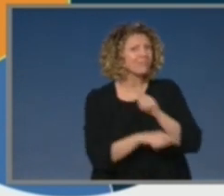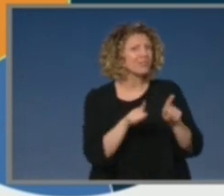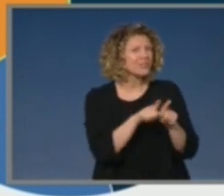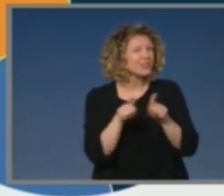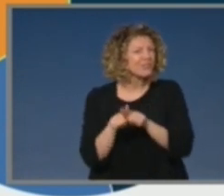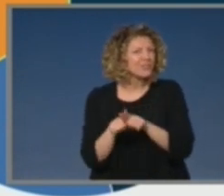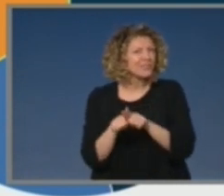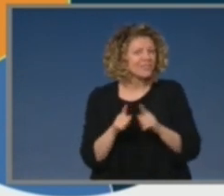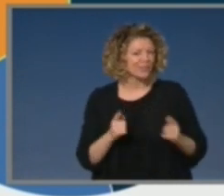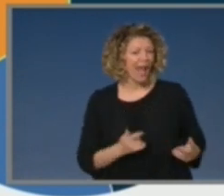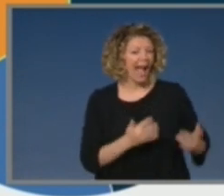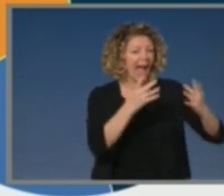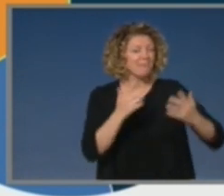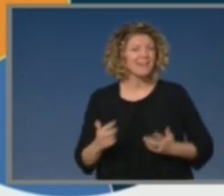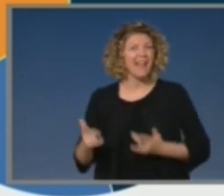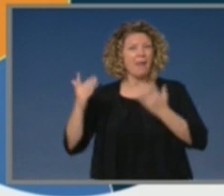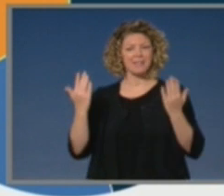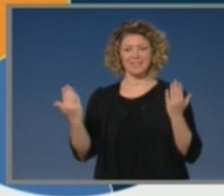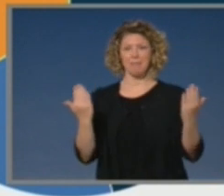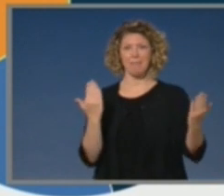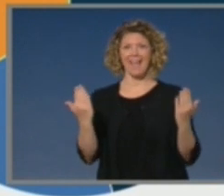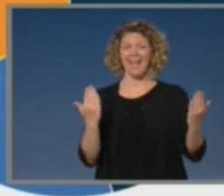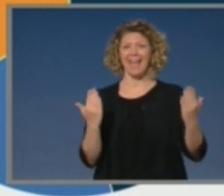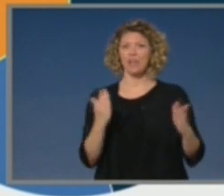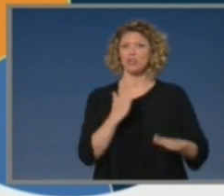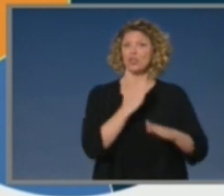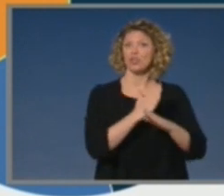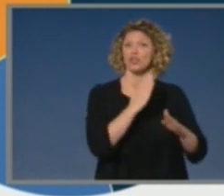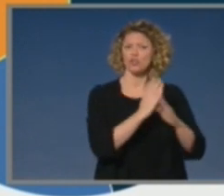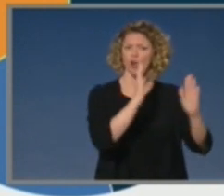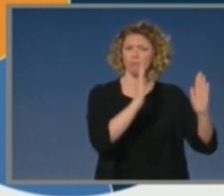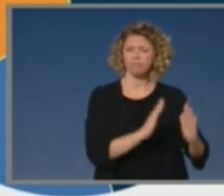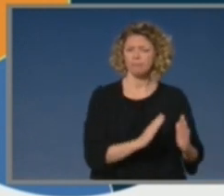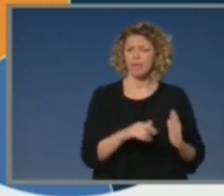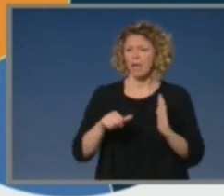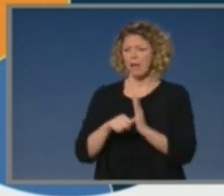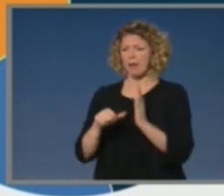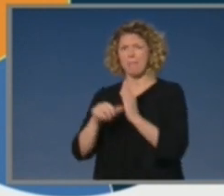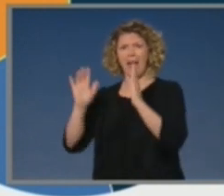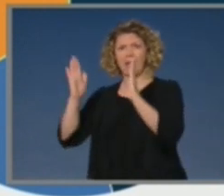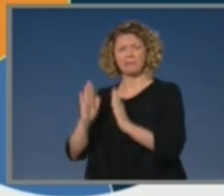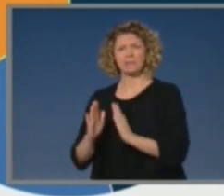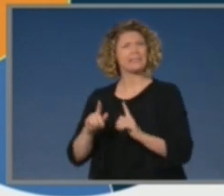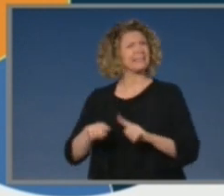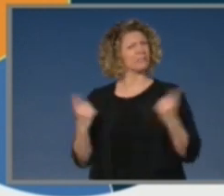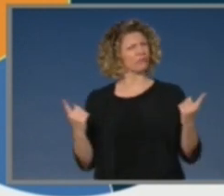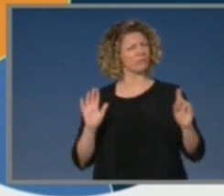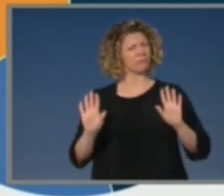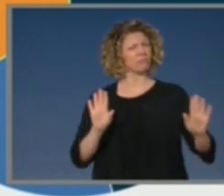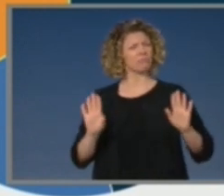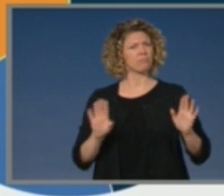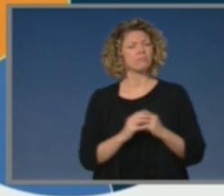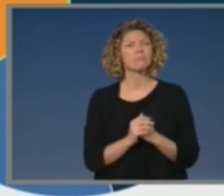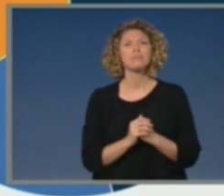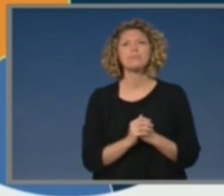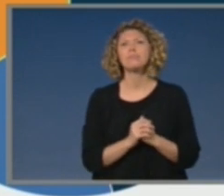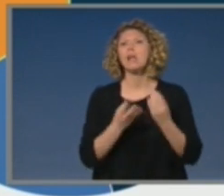on jobs as opposed to GDP is different. If you look at what is done in the areas that have had